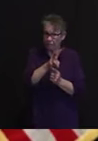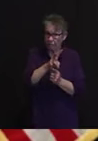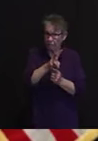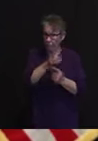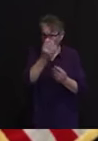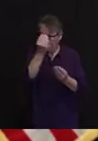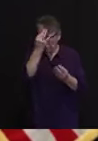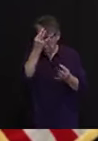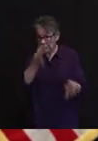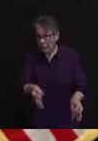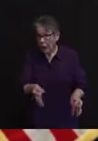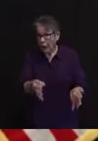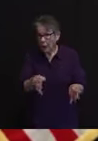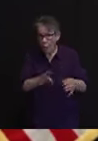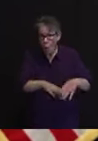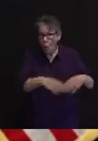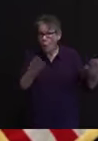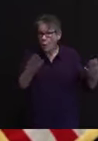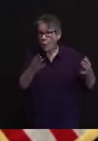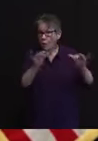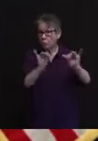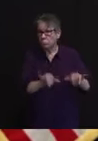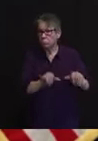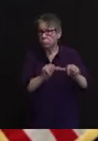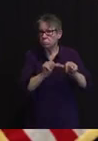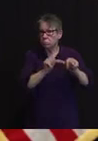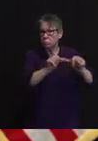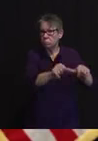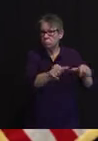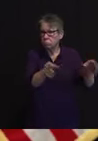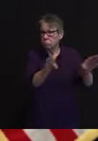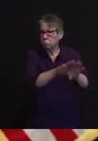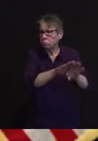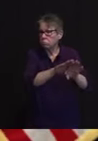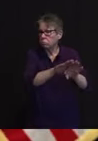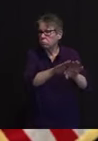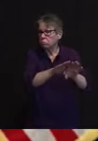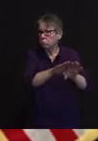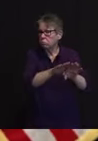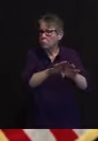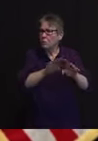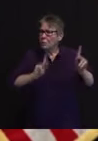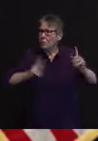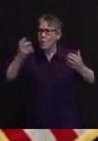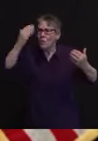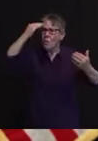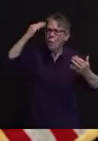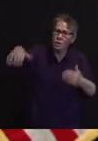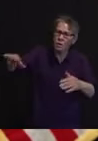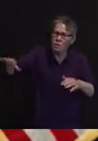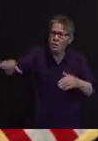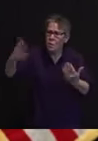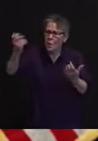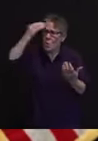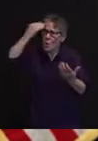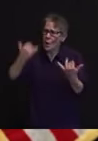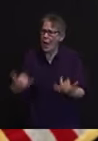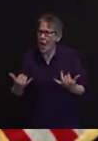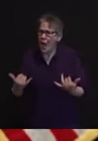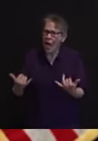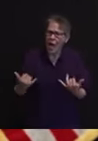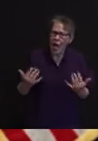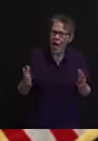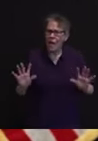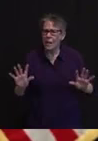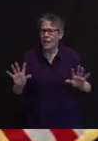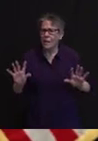can give to people about what happens with schools? Okay, let me start with that one, because that's we'll abide by our promise at the latest by Friday.